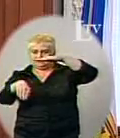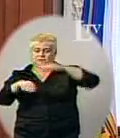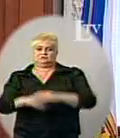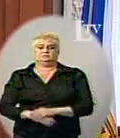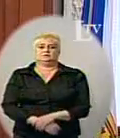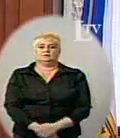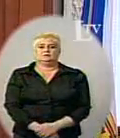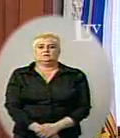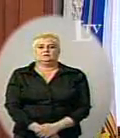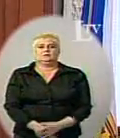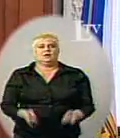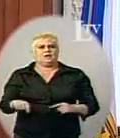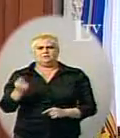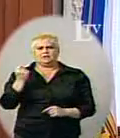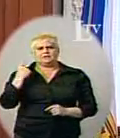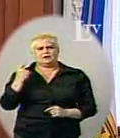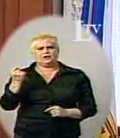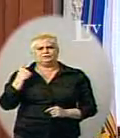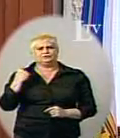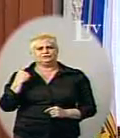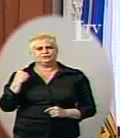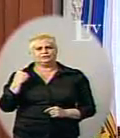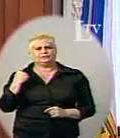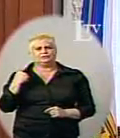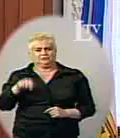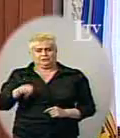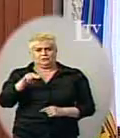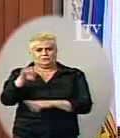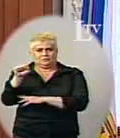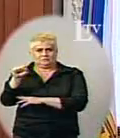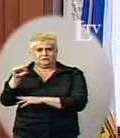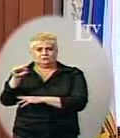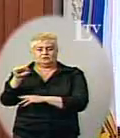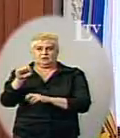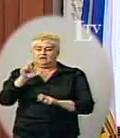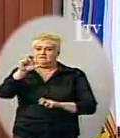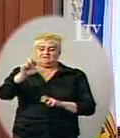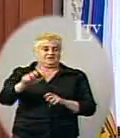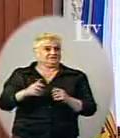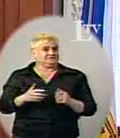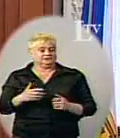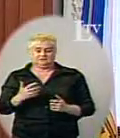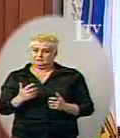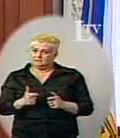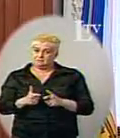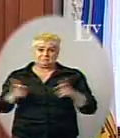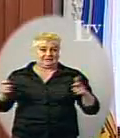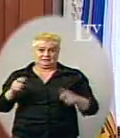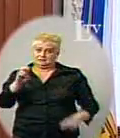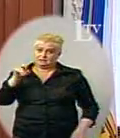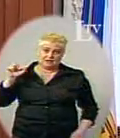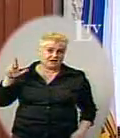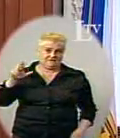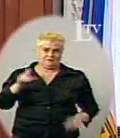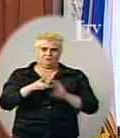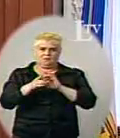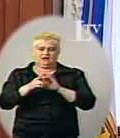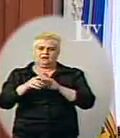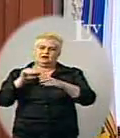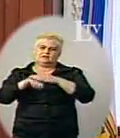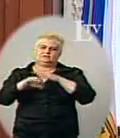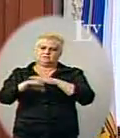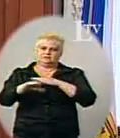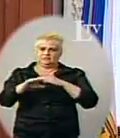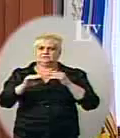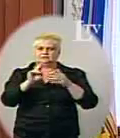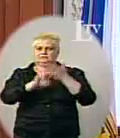Last year, the province made its single largest investment ever in accessibility to higher education,